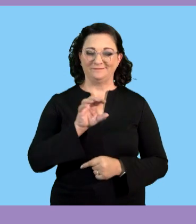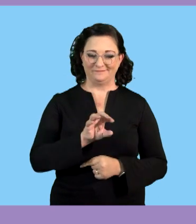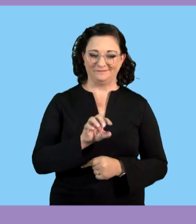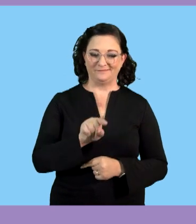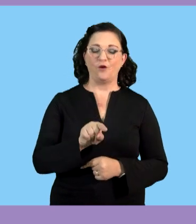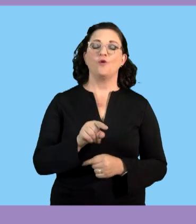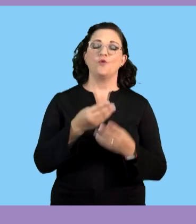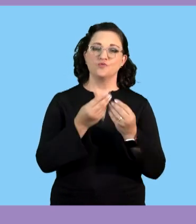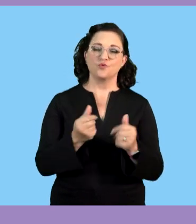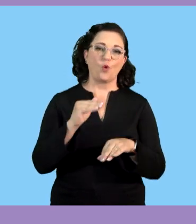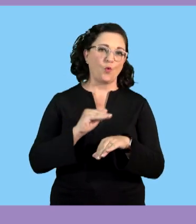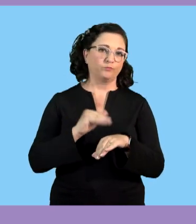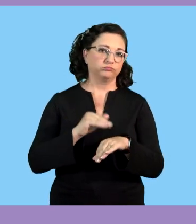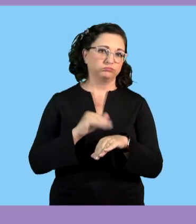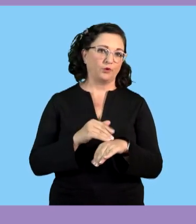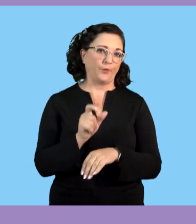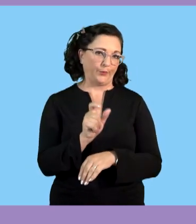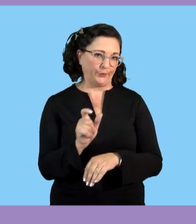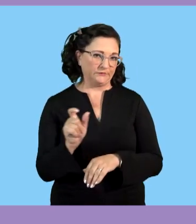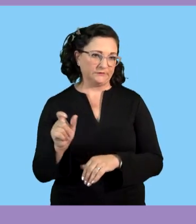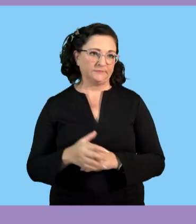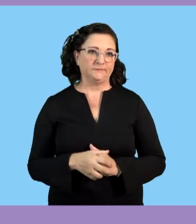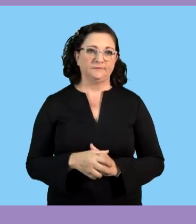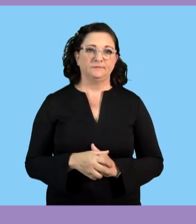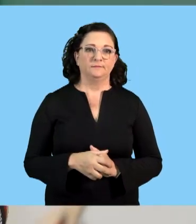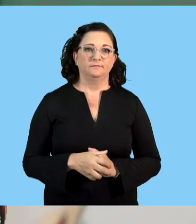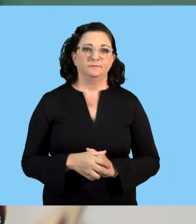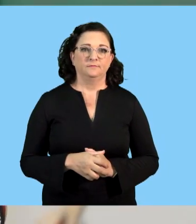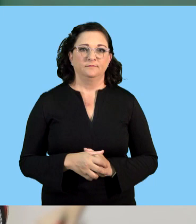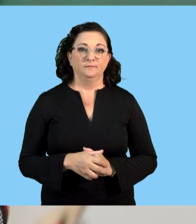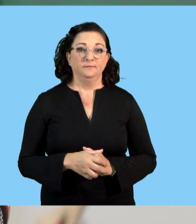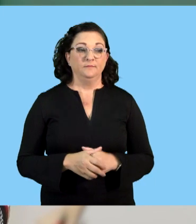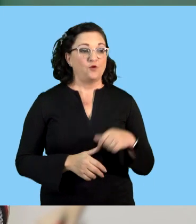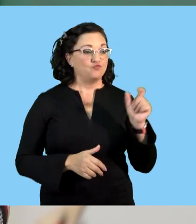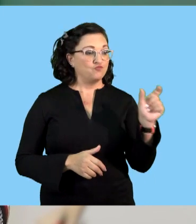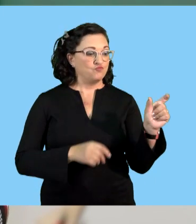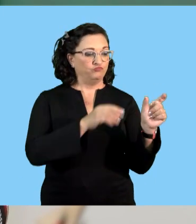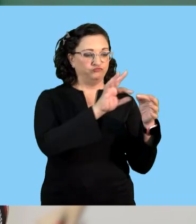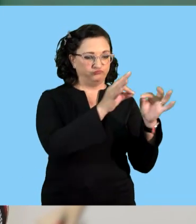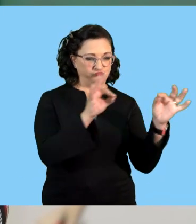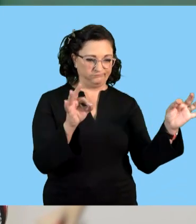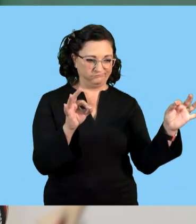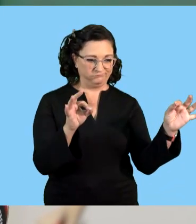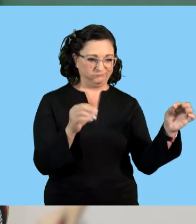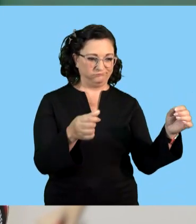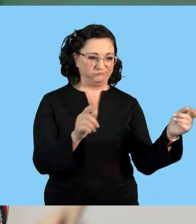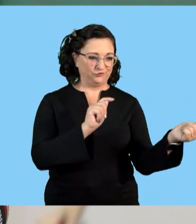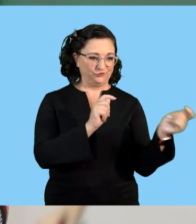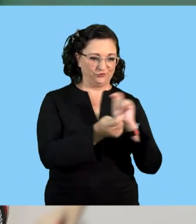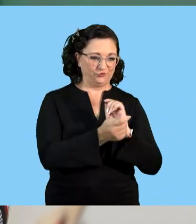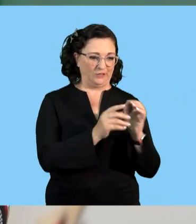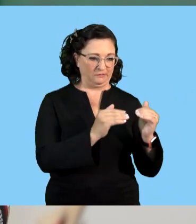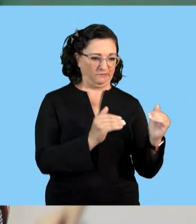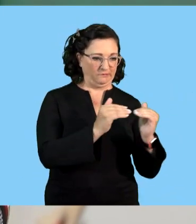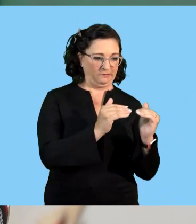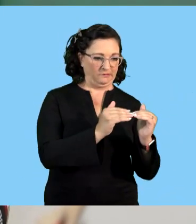that is solving for word problems. So solving for word problems is simply taking the word problem, turning it into an